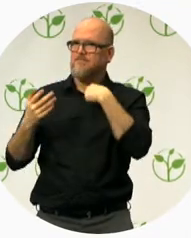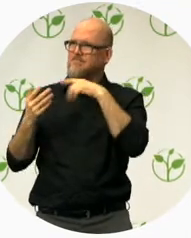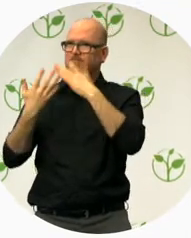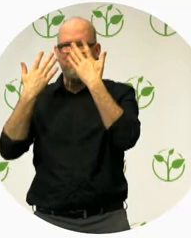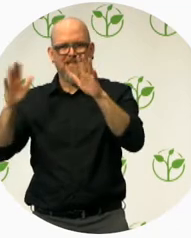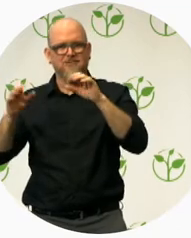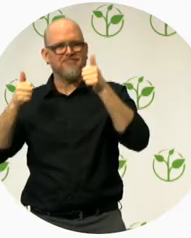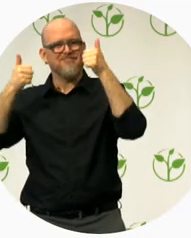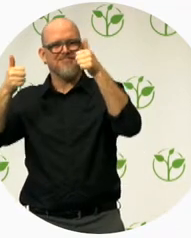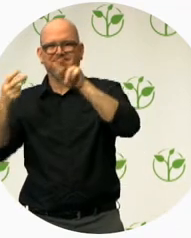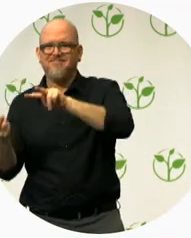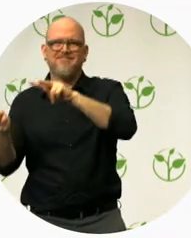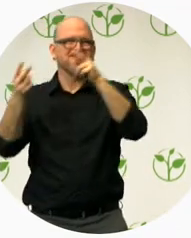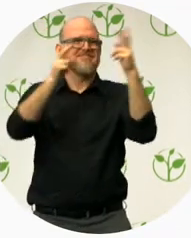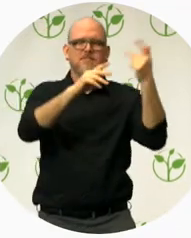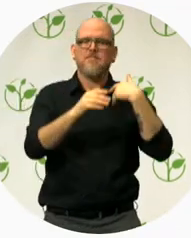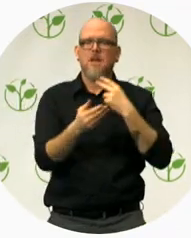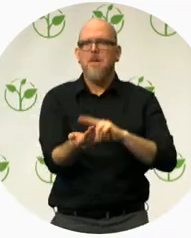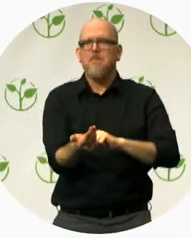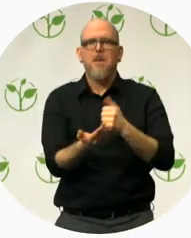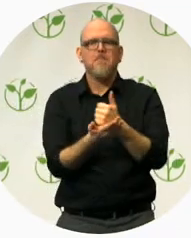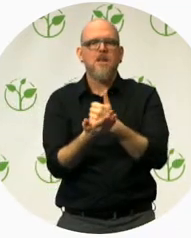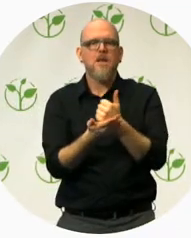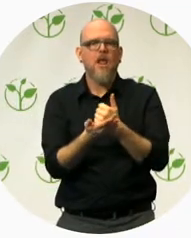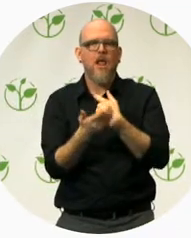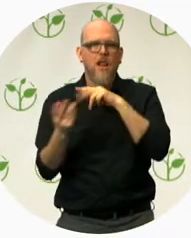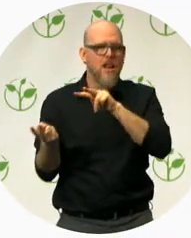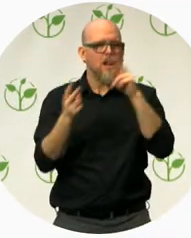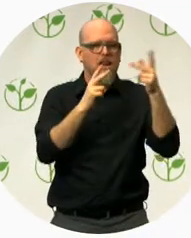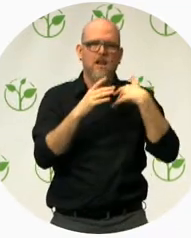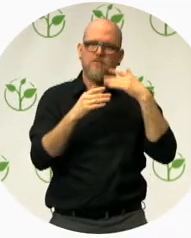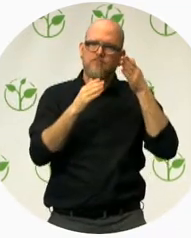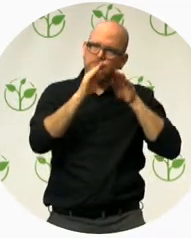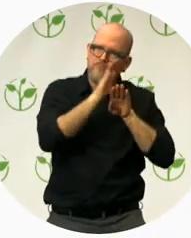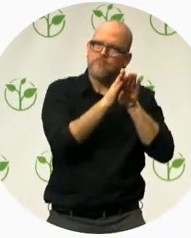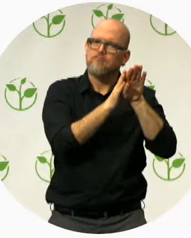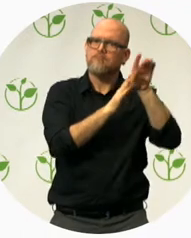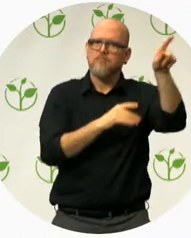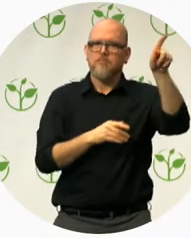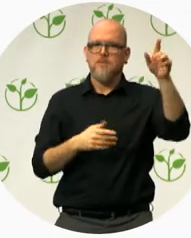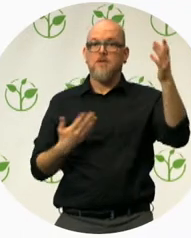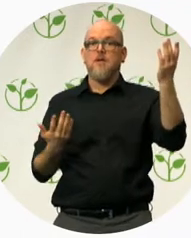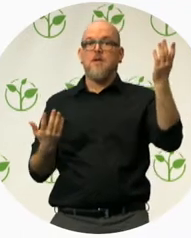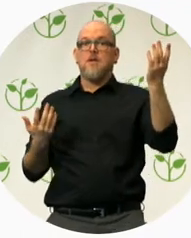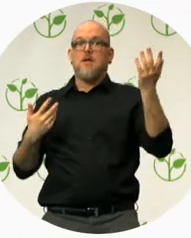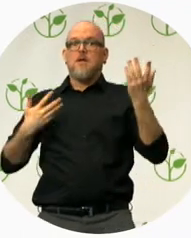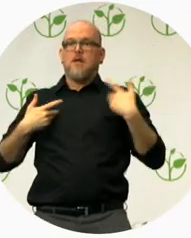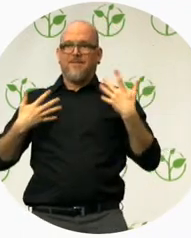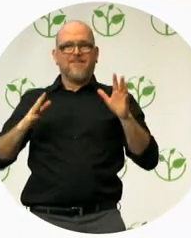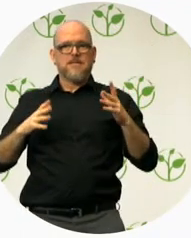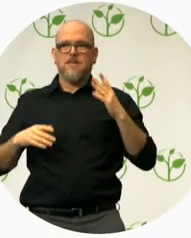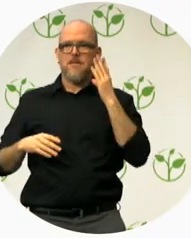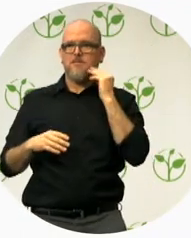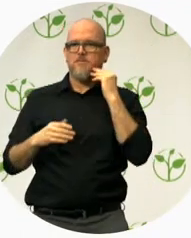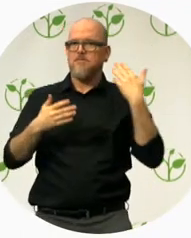I passed through a car robbery. I was leaving my home when two armed robbers approached